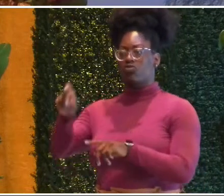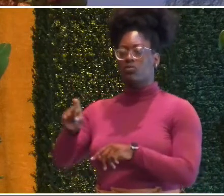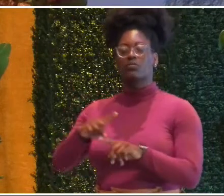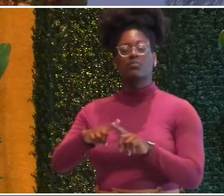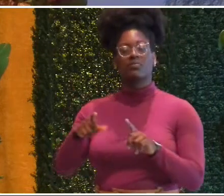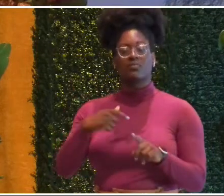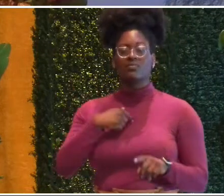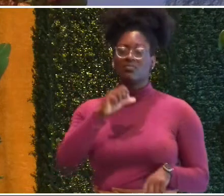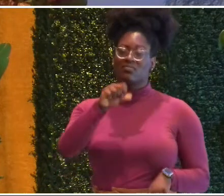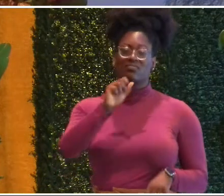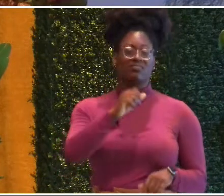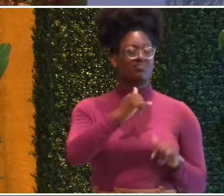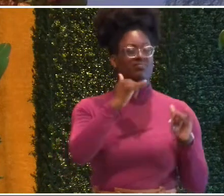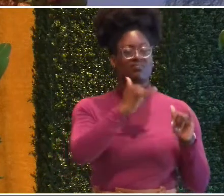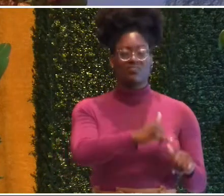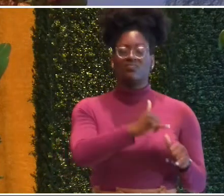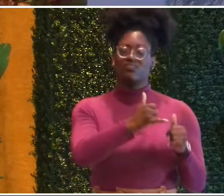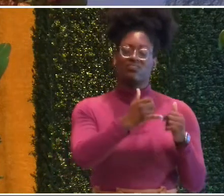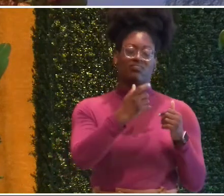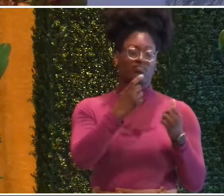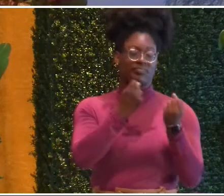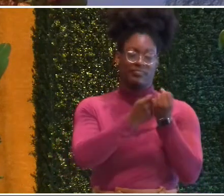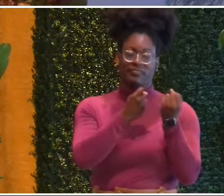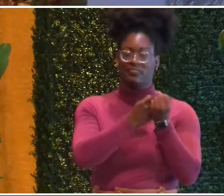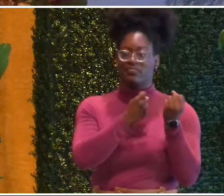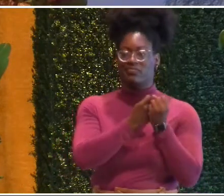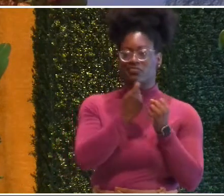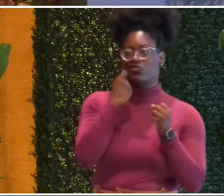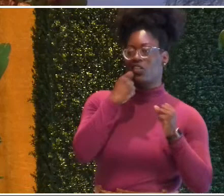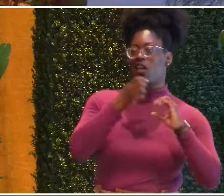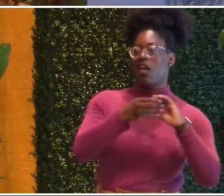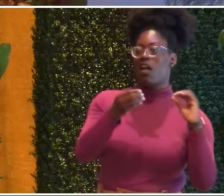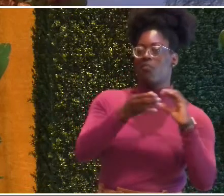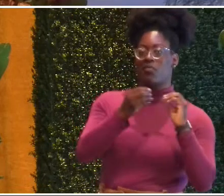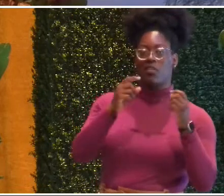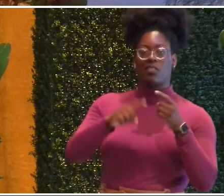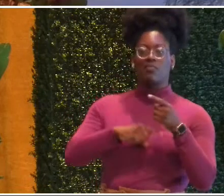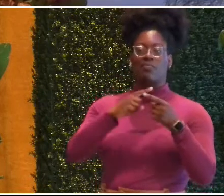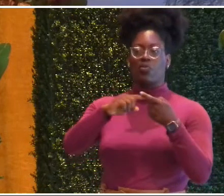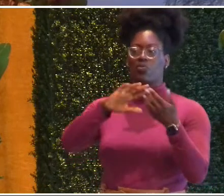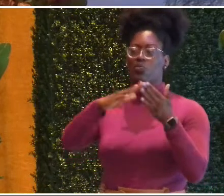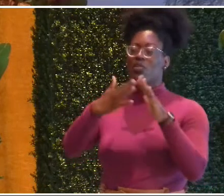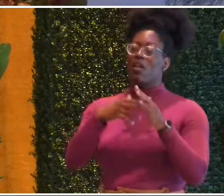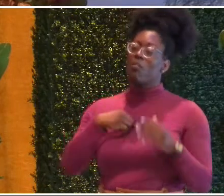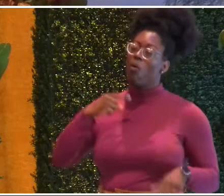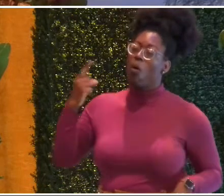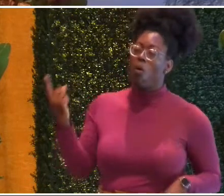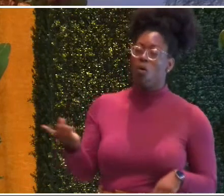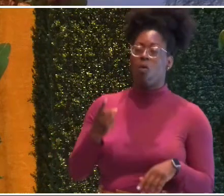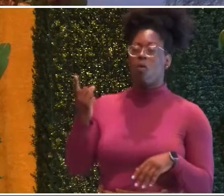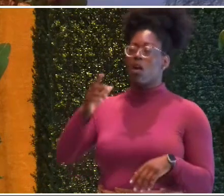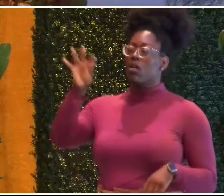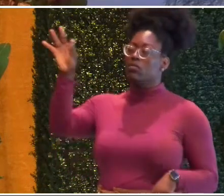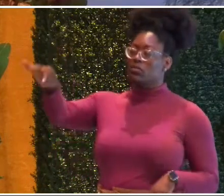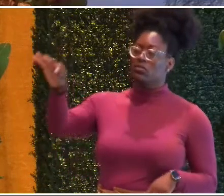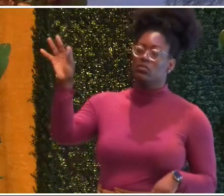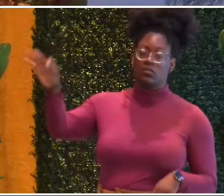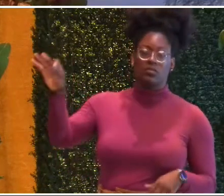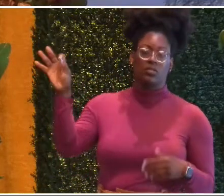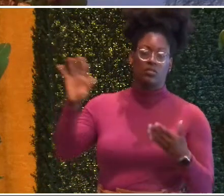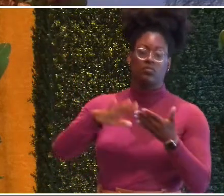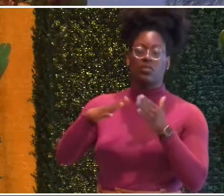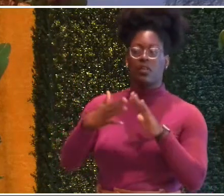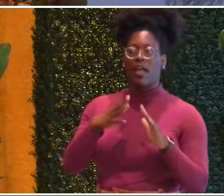about community. That is my thing. I talk about it all the time. I also talk about it, and people get very angry when I say you must know your